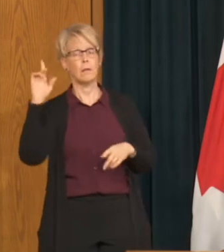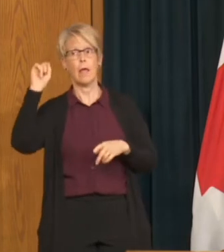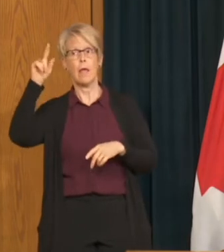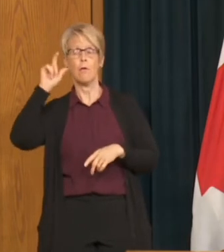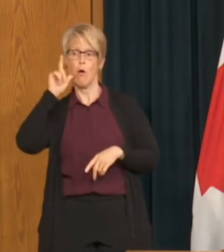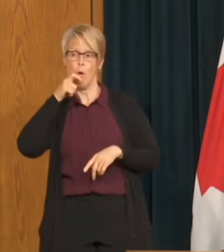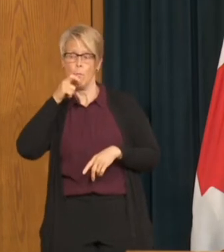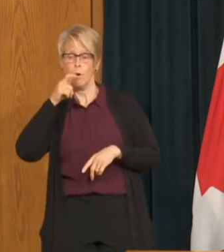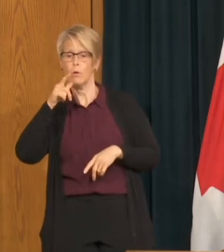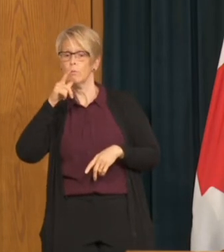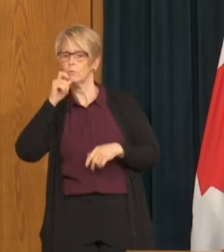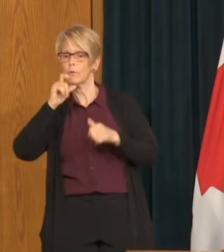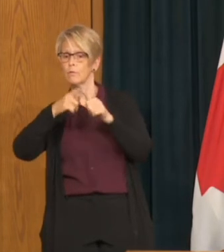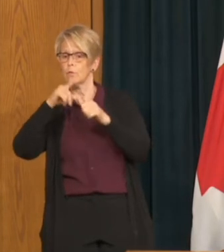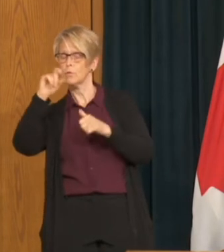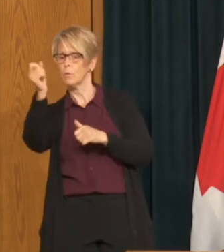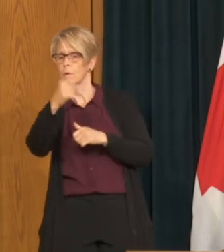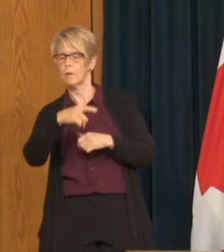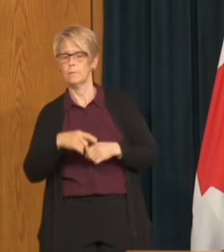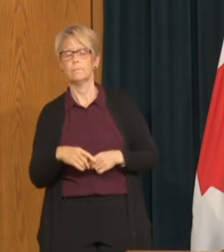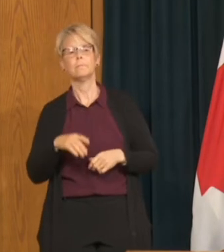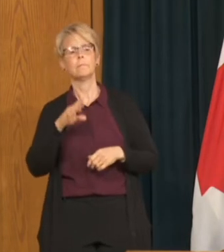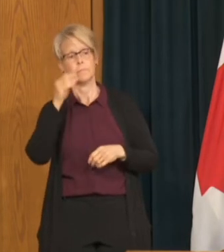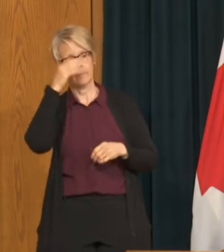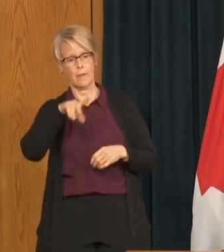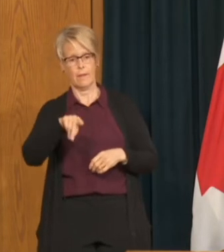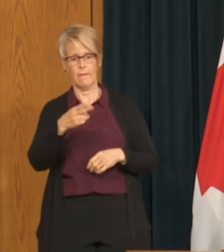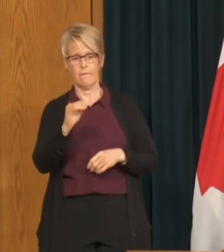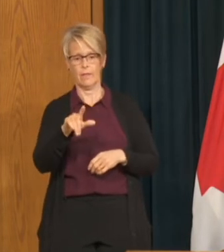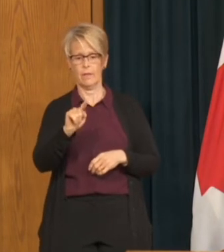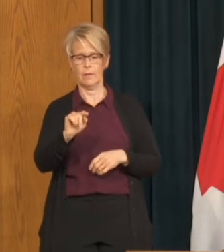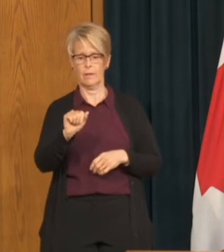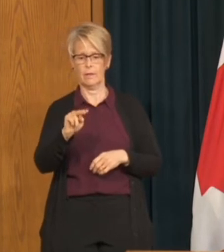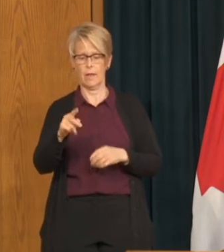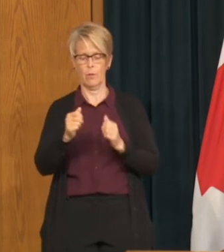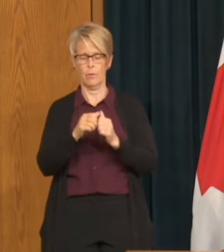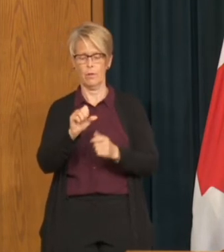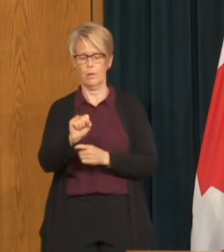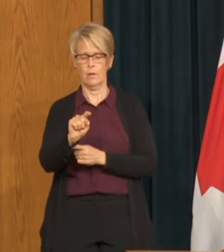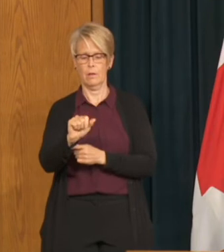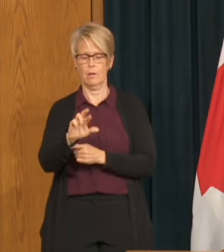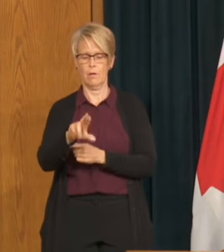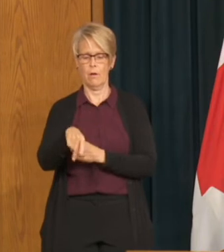have the first question? We have Phil Tank with the Star Phoenix.